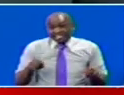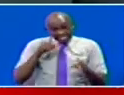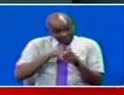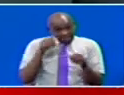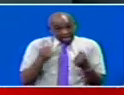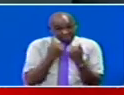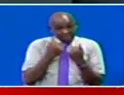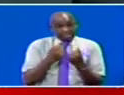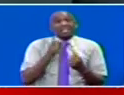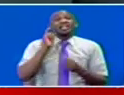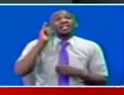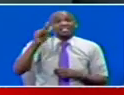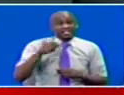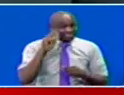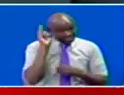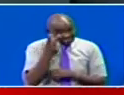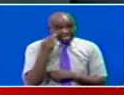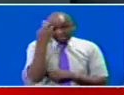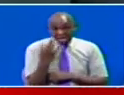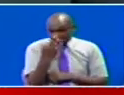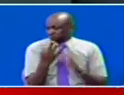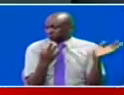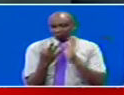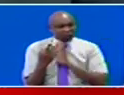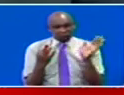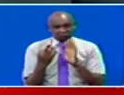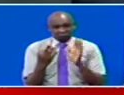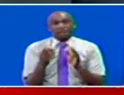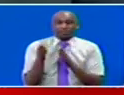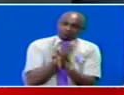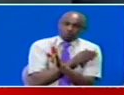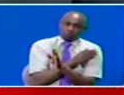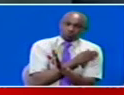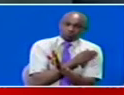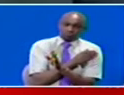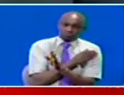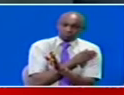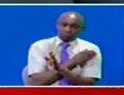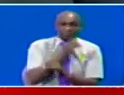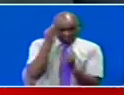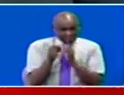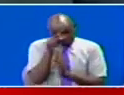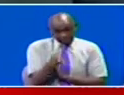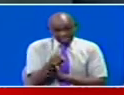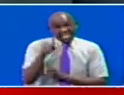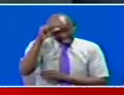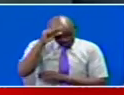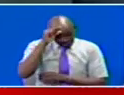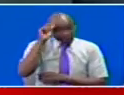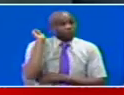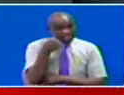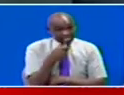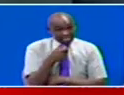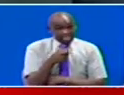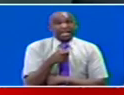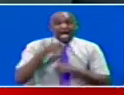case, not later than 2nd March 2017. That the government of Kenya